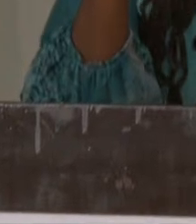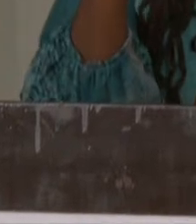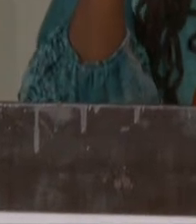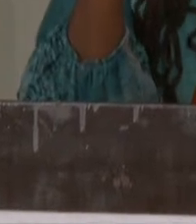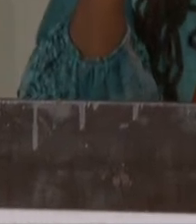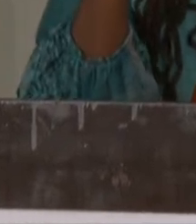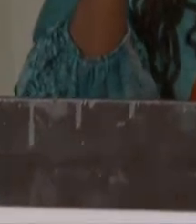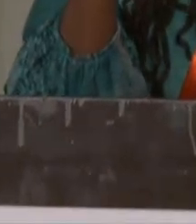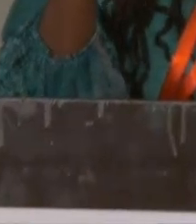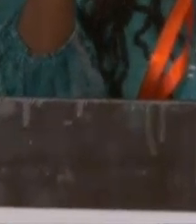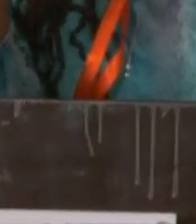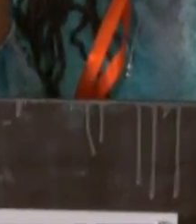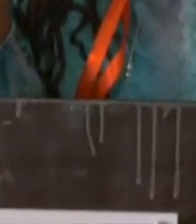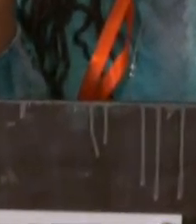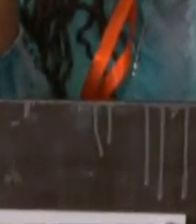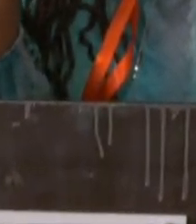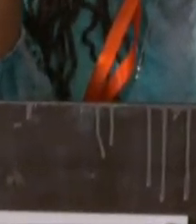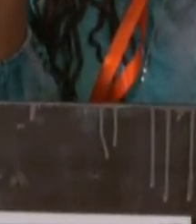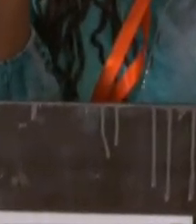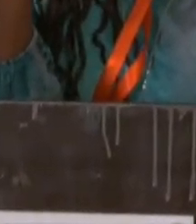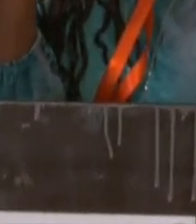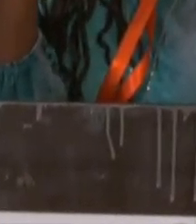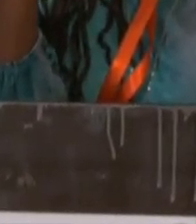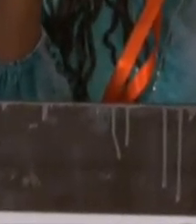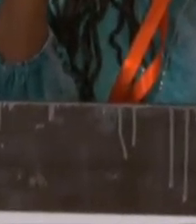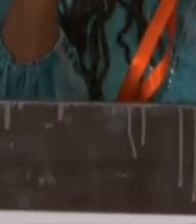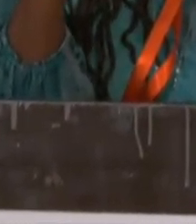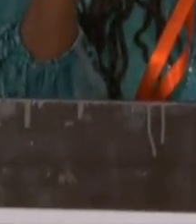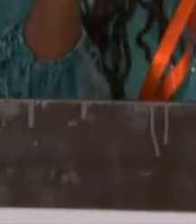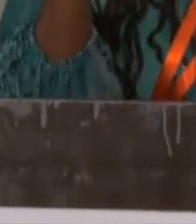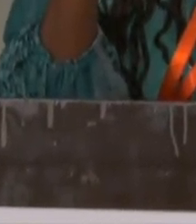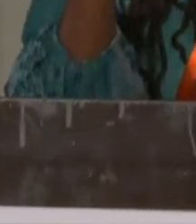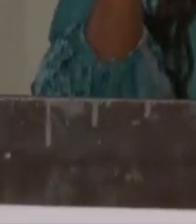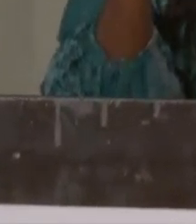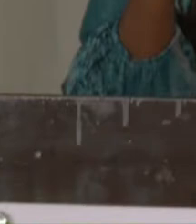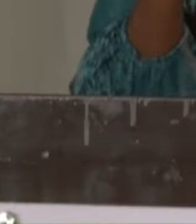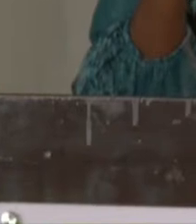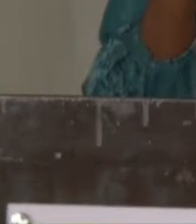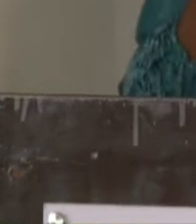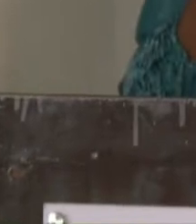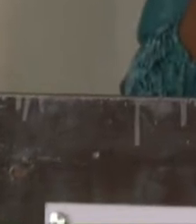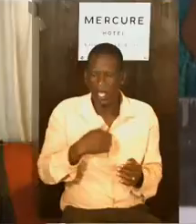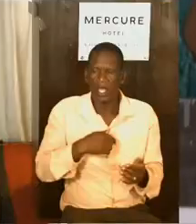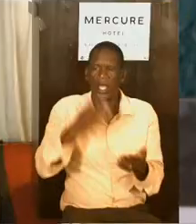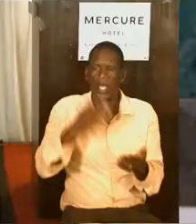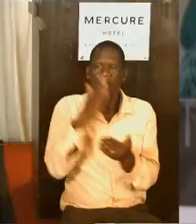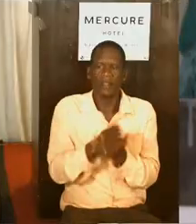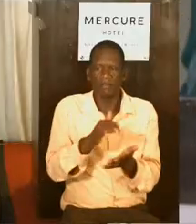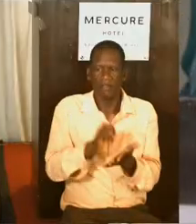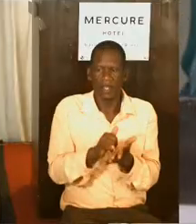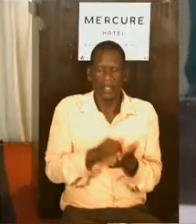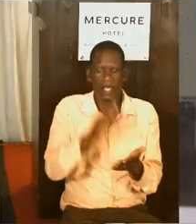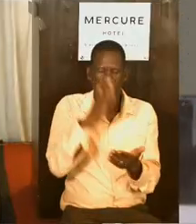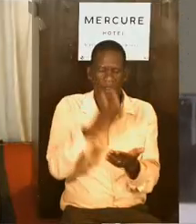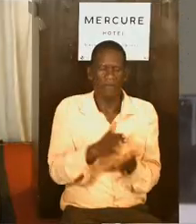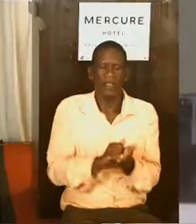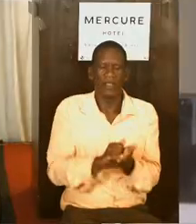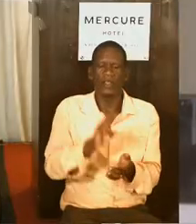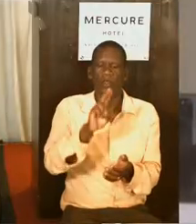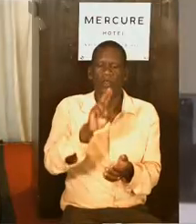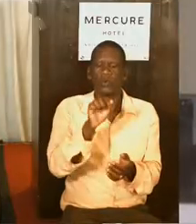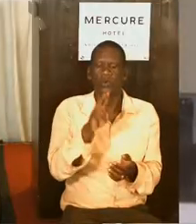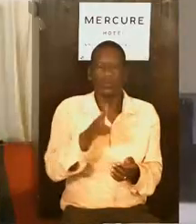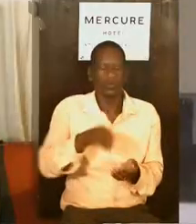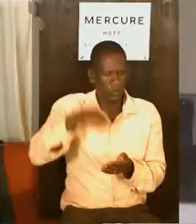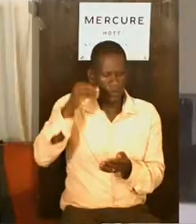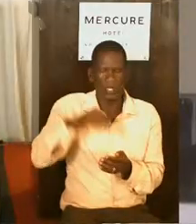all the utiness then is supposed to be directed because um I believe that utu is supposed to